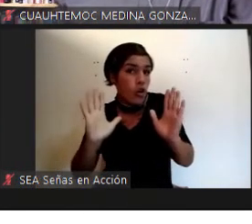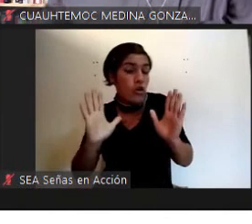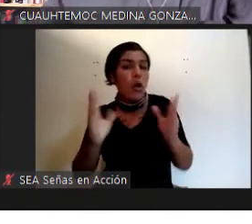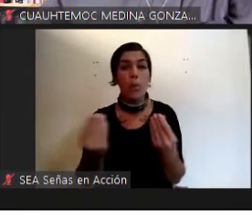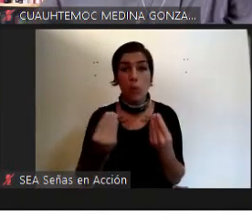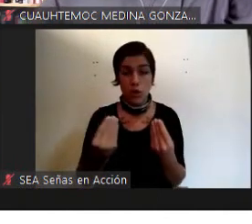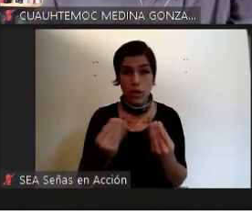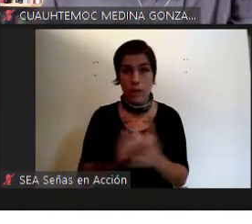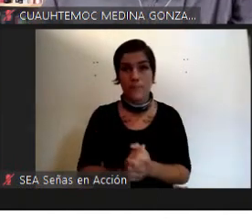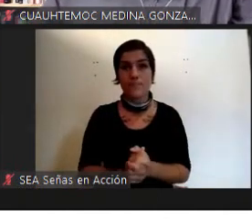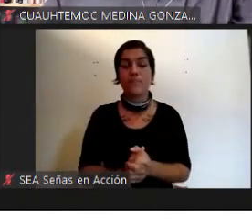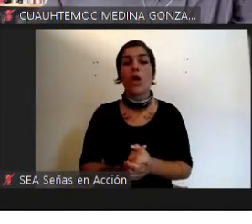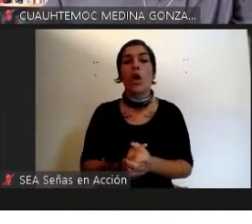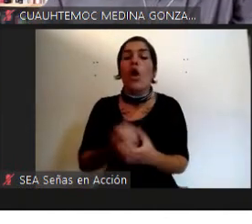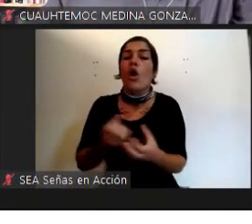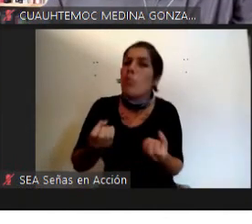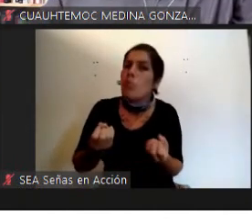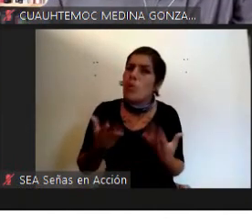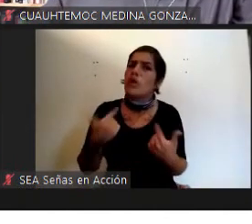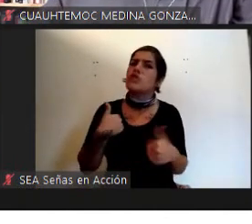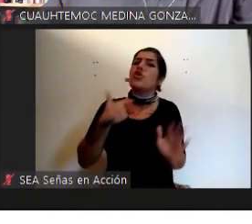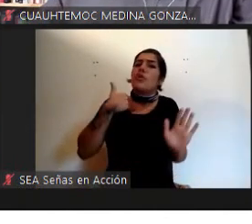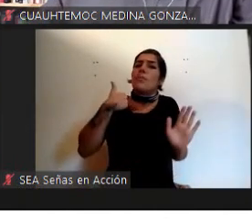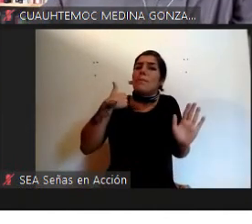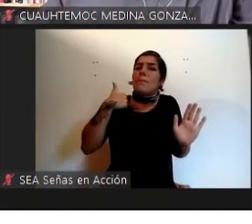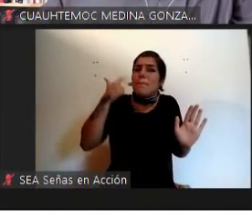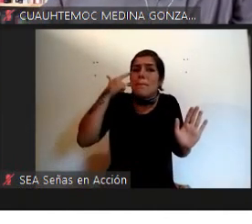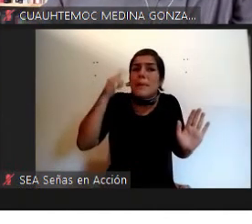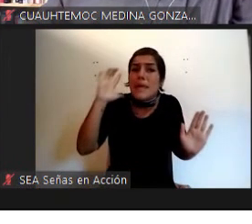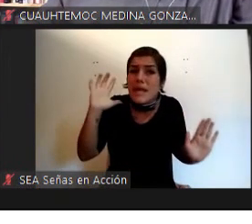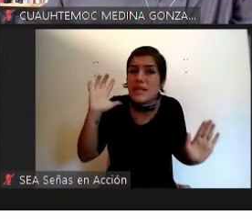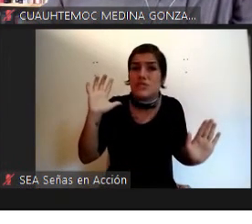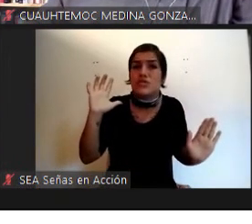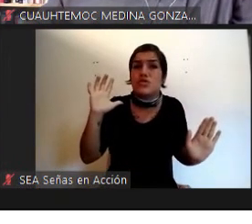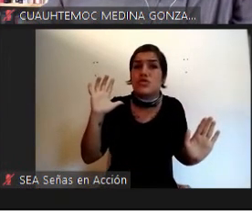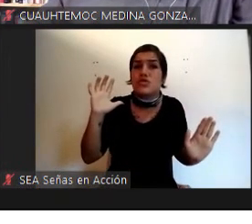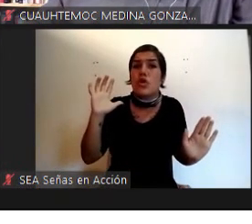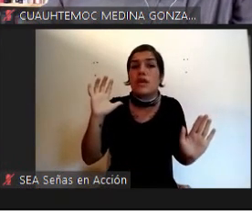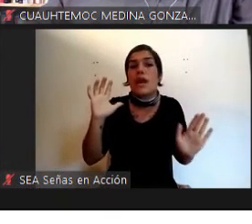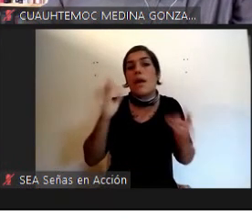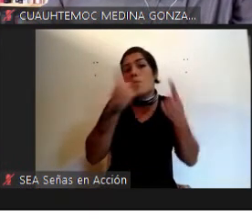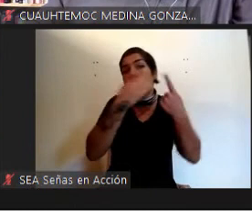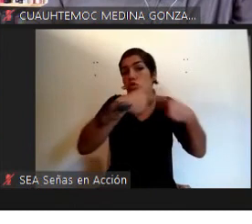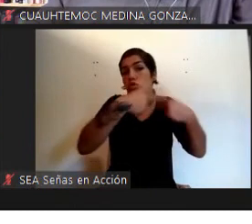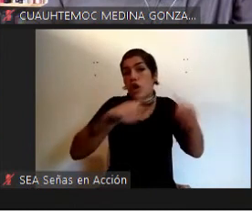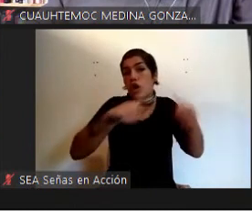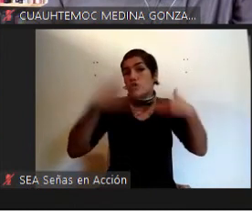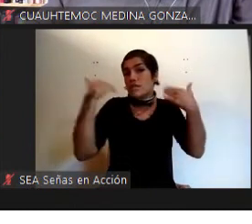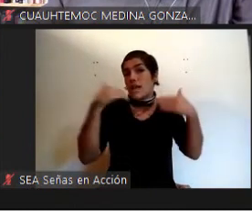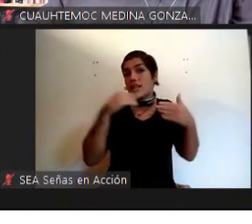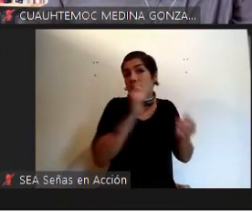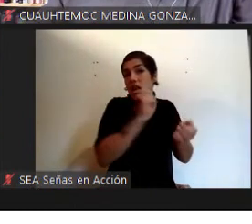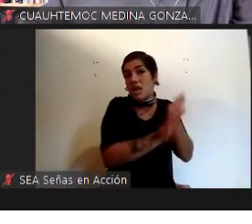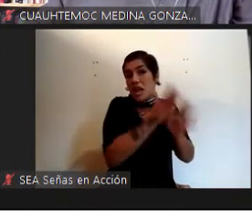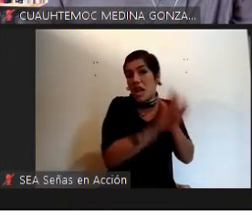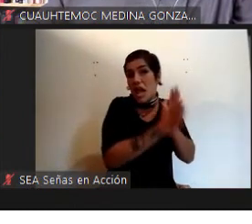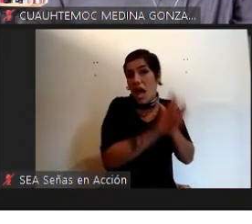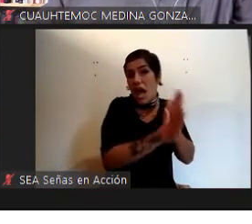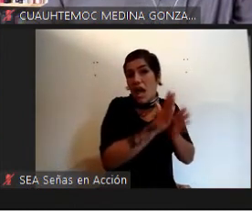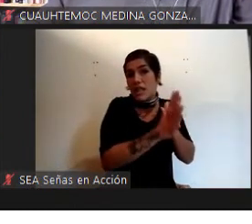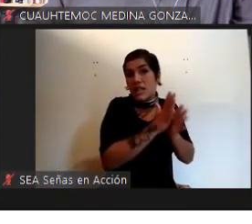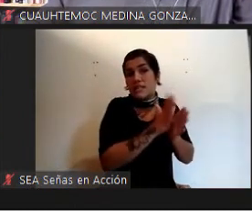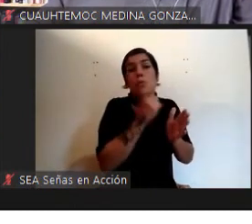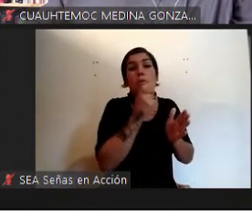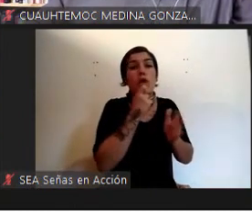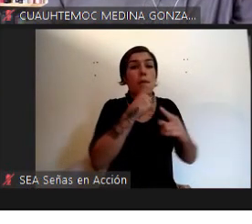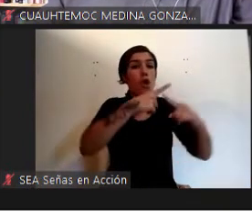There has been a movement of people. They got used to paying for things that